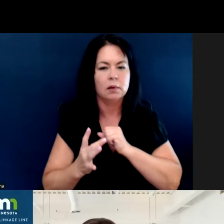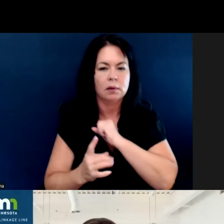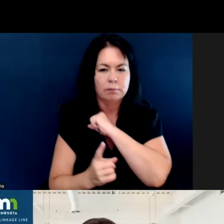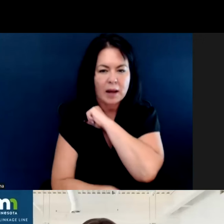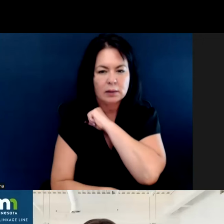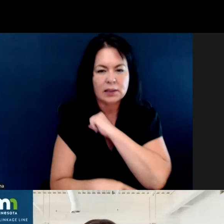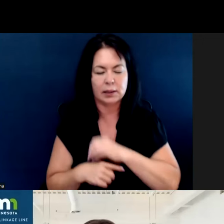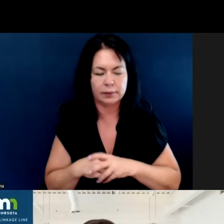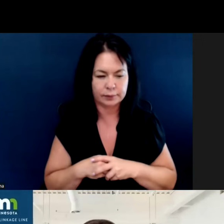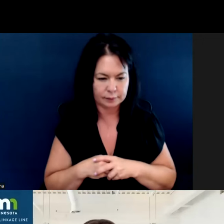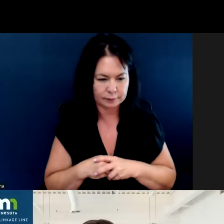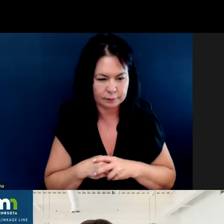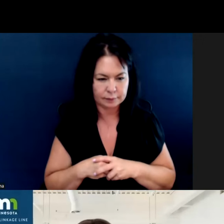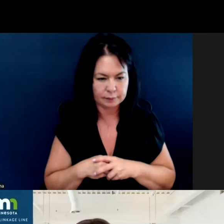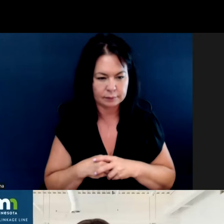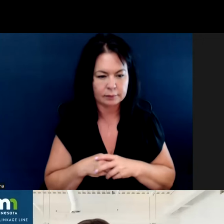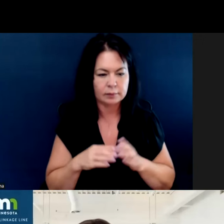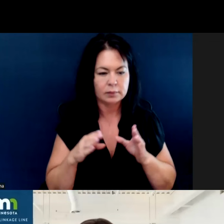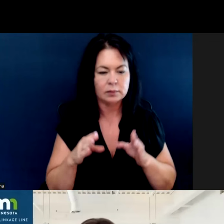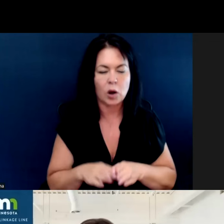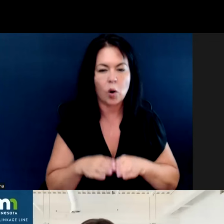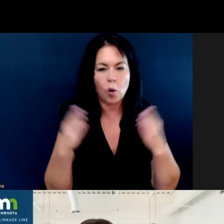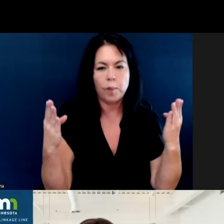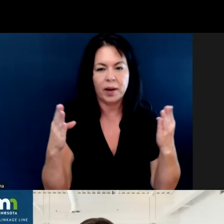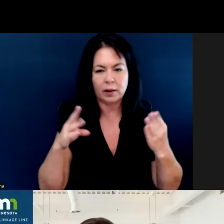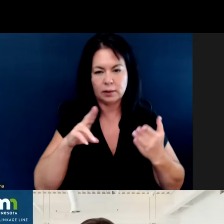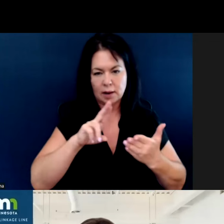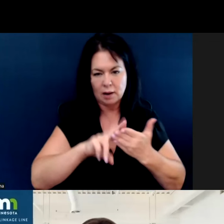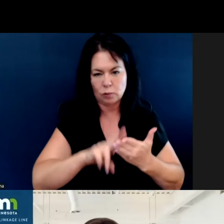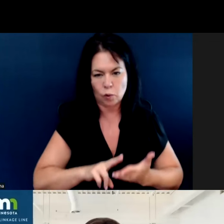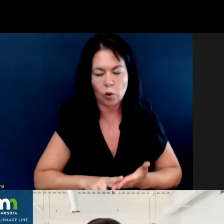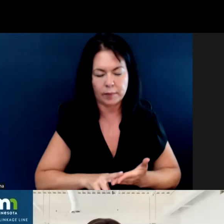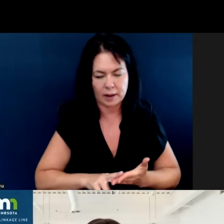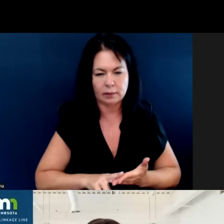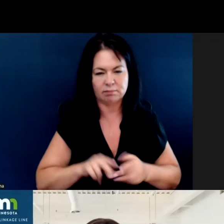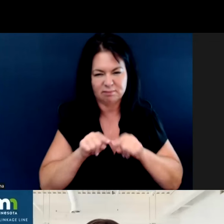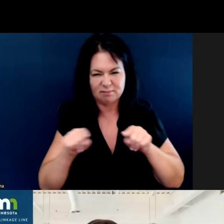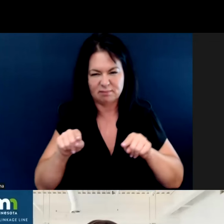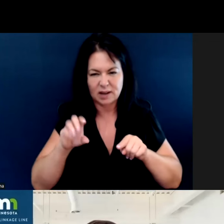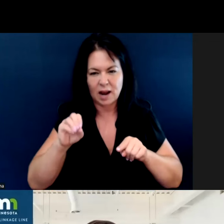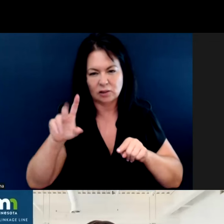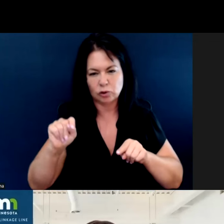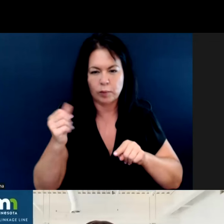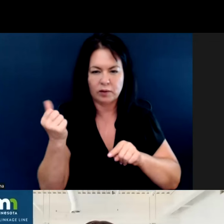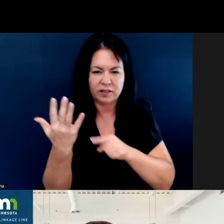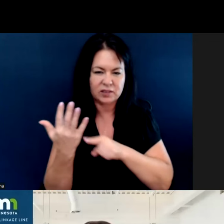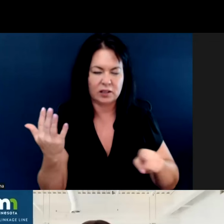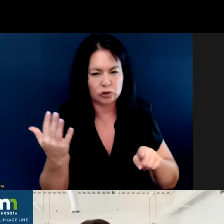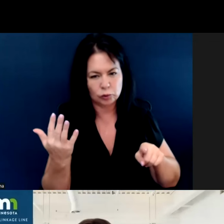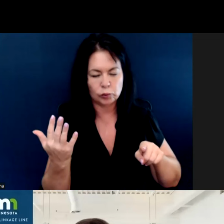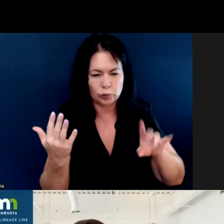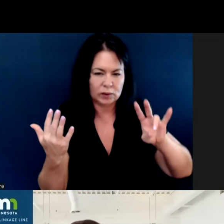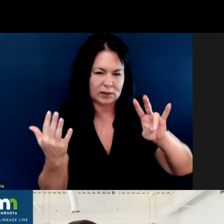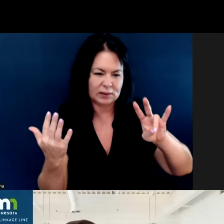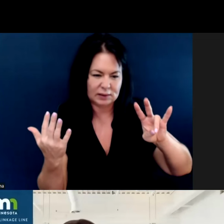Open enrollment period is October 15th through December 7th of each year. This is for if you